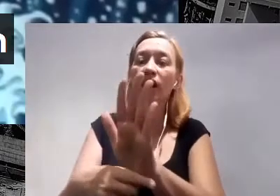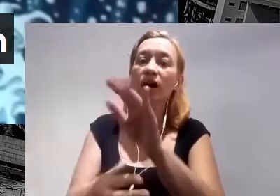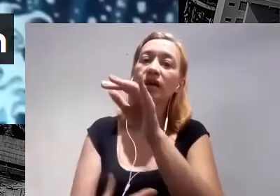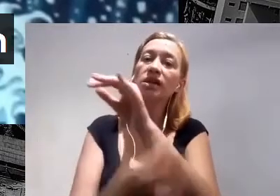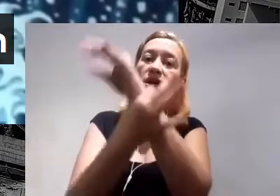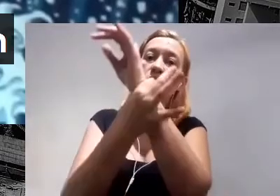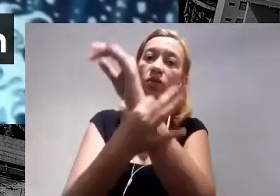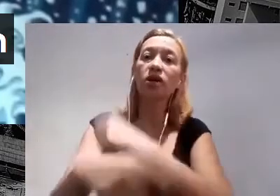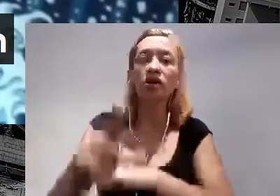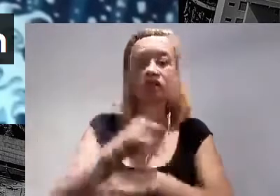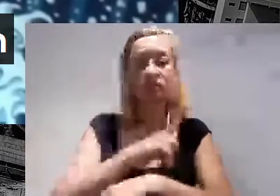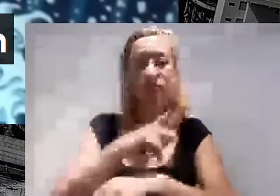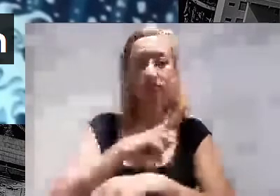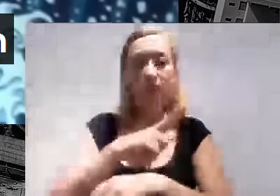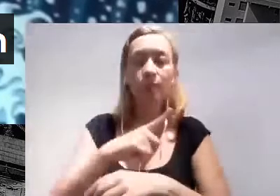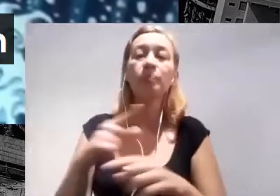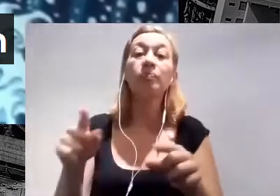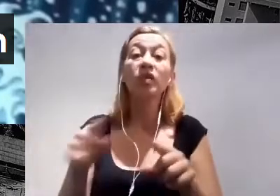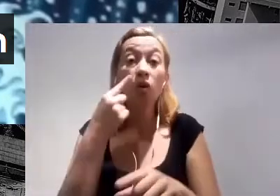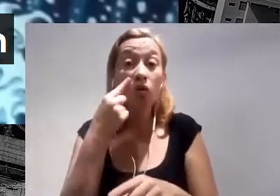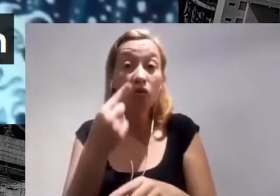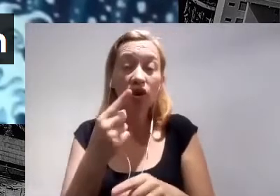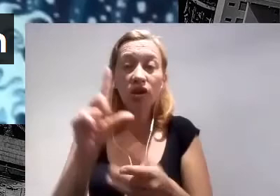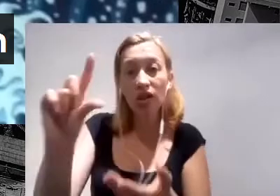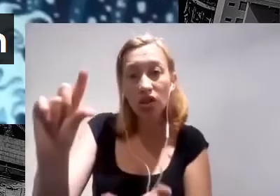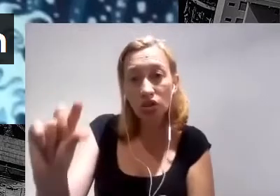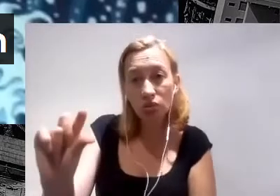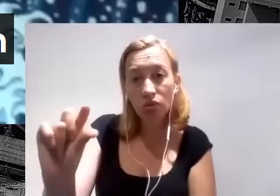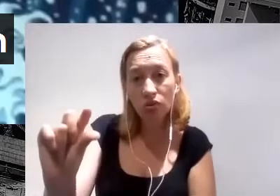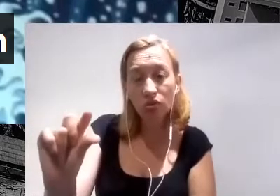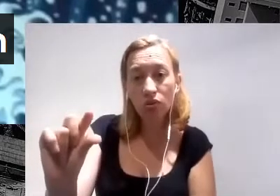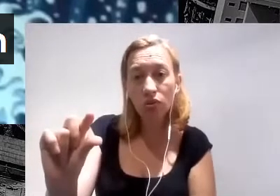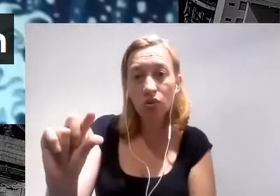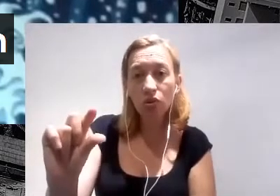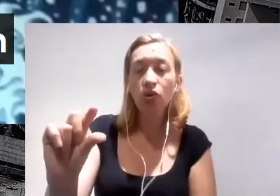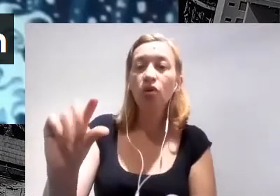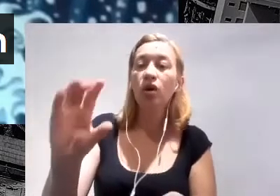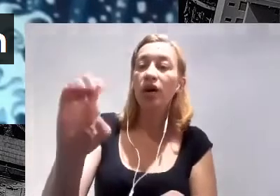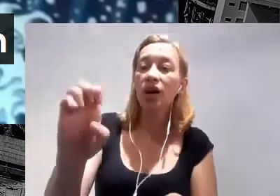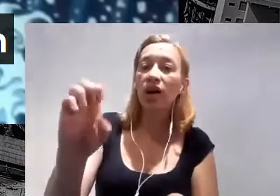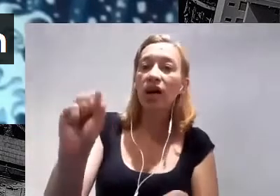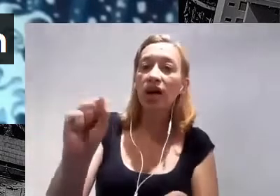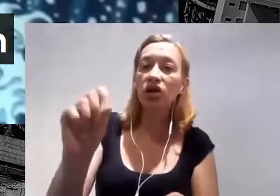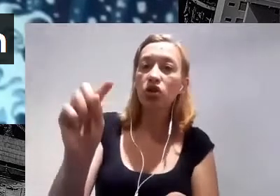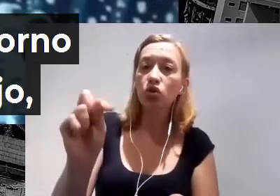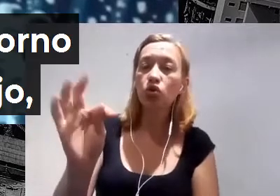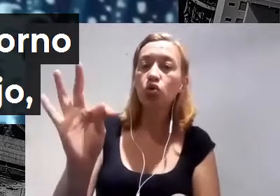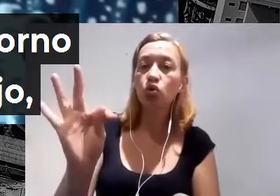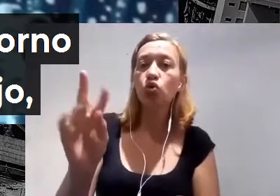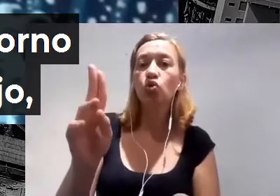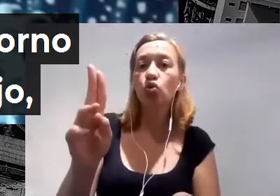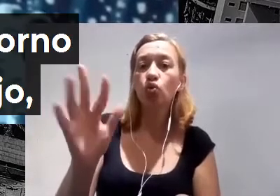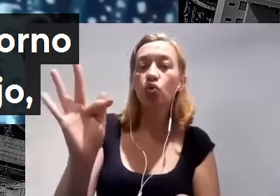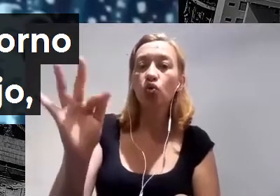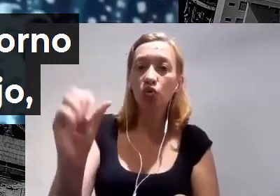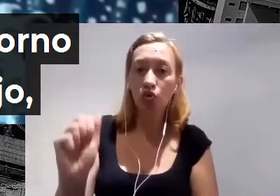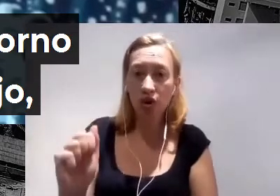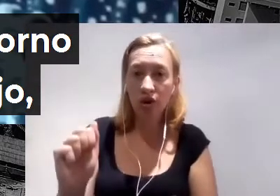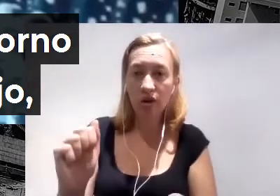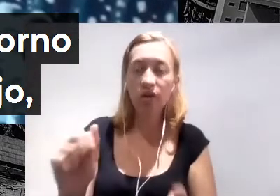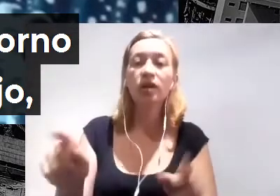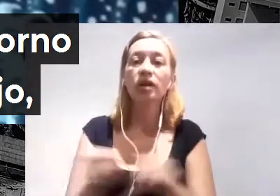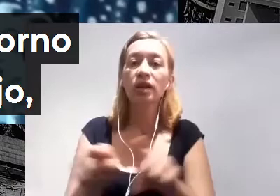reduction objectives and water benefits that the company has been seeking both in the water volume space and in the